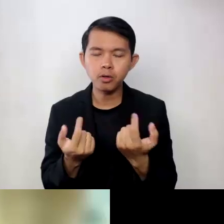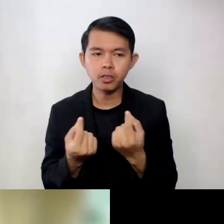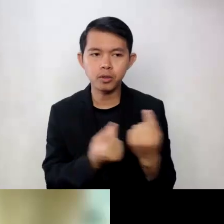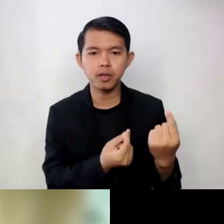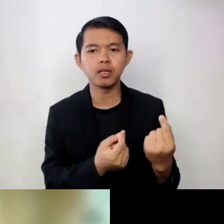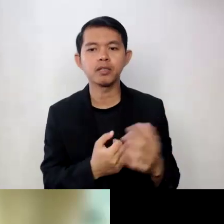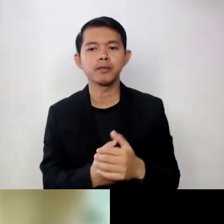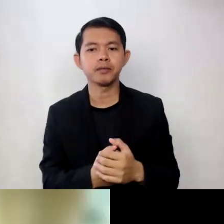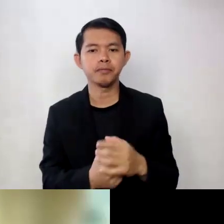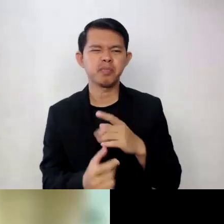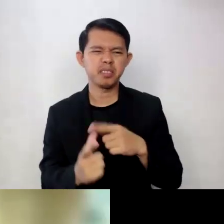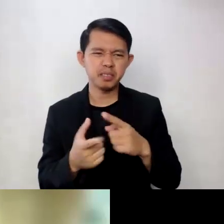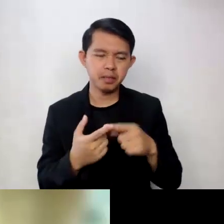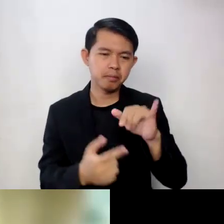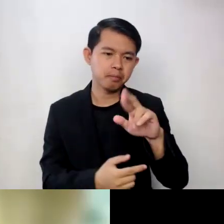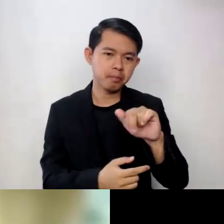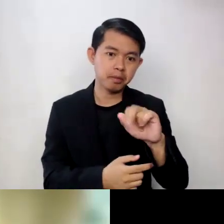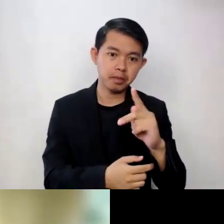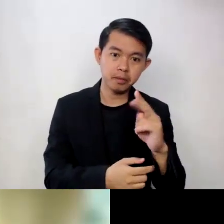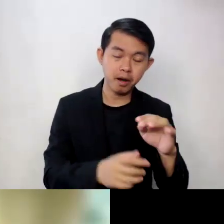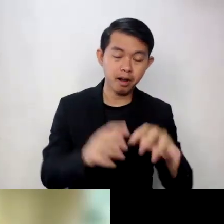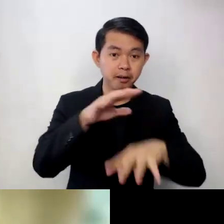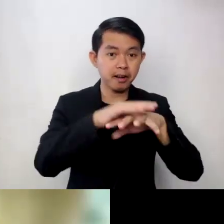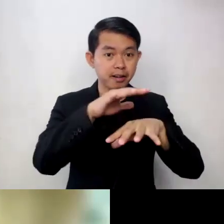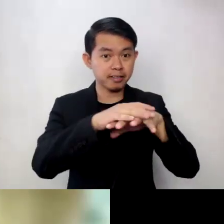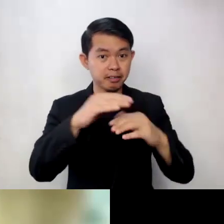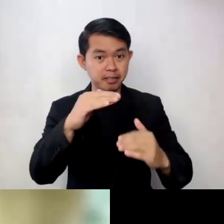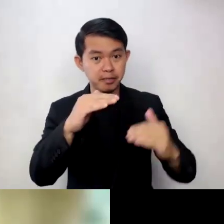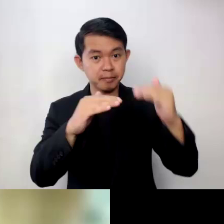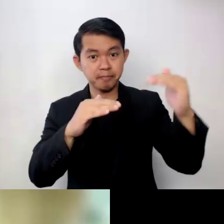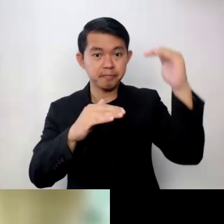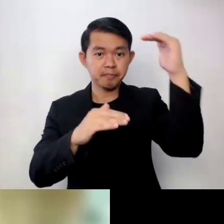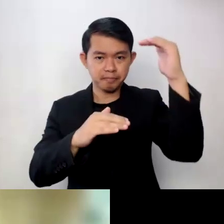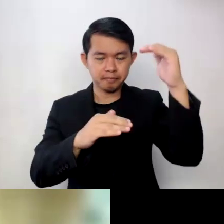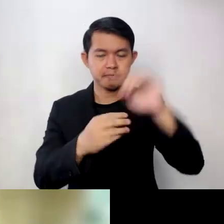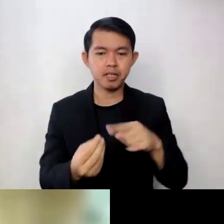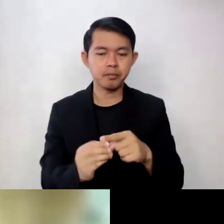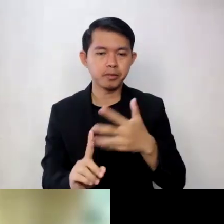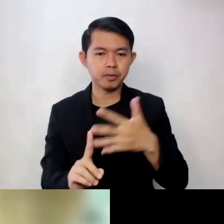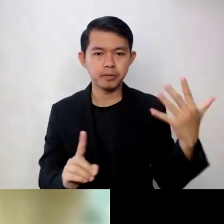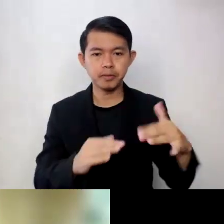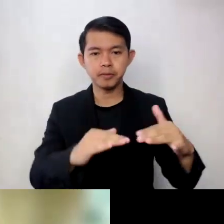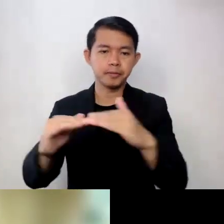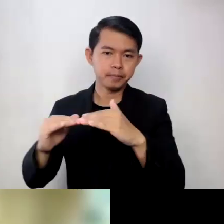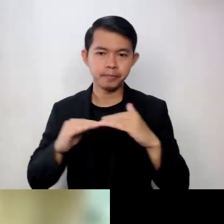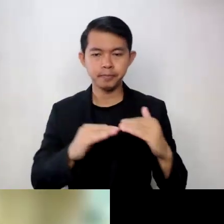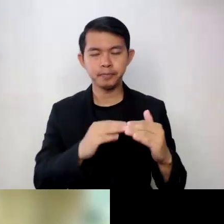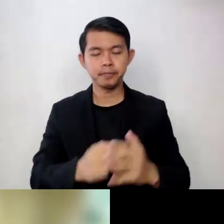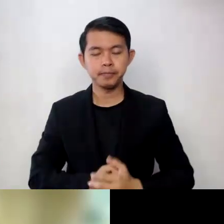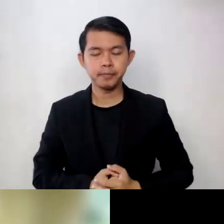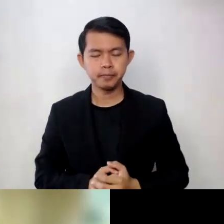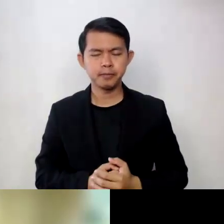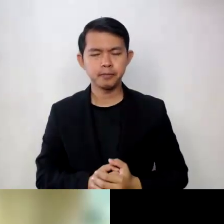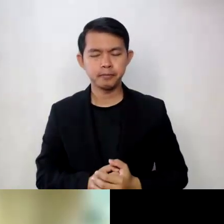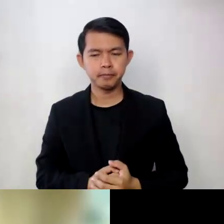and rankings, yung mga country level rankings when it comes to LGBT equality. Meron tong